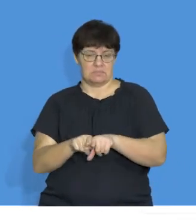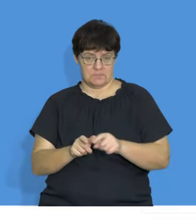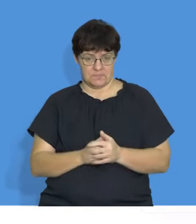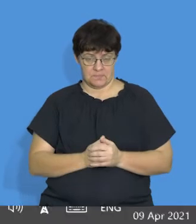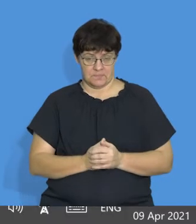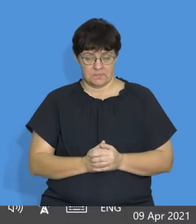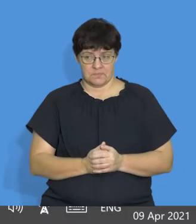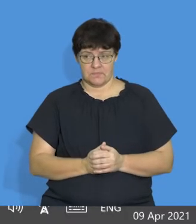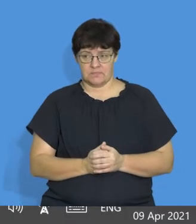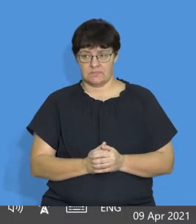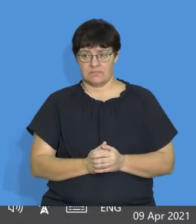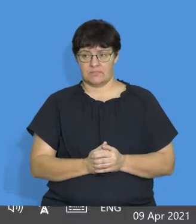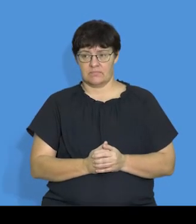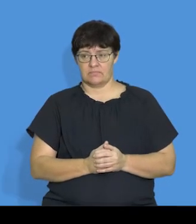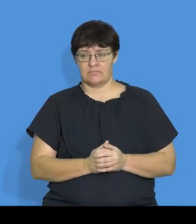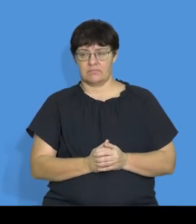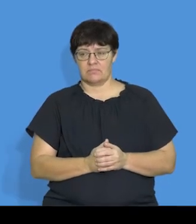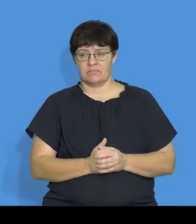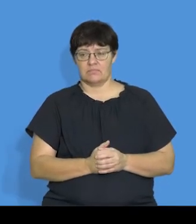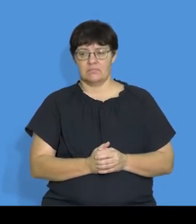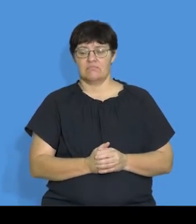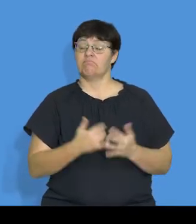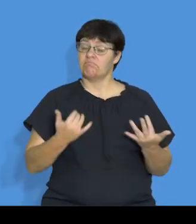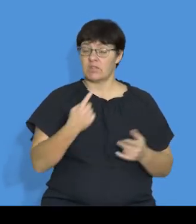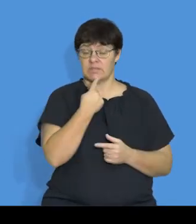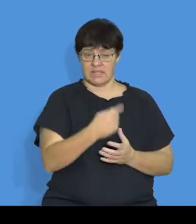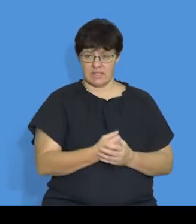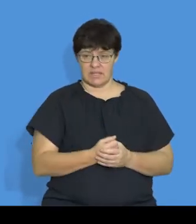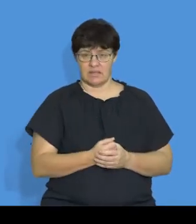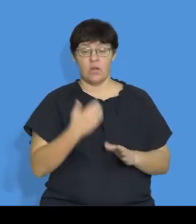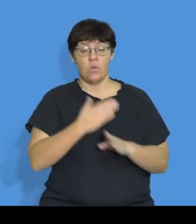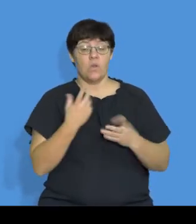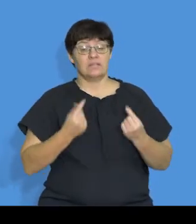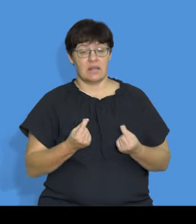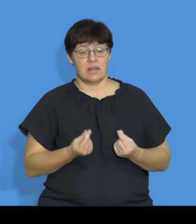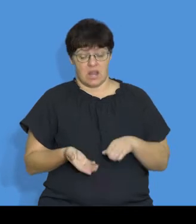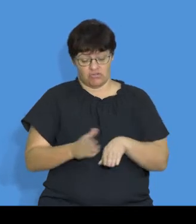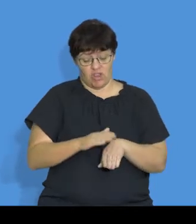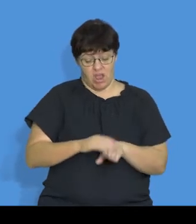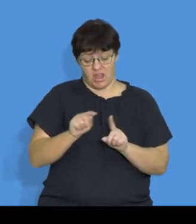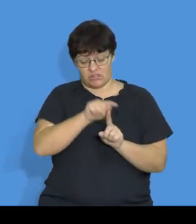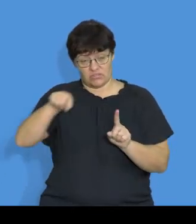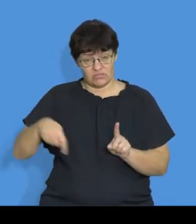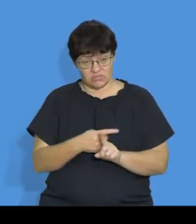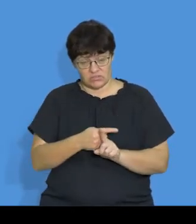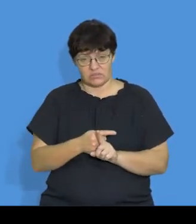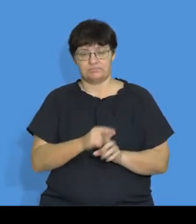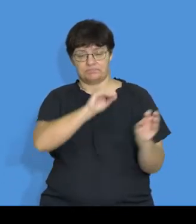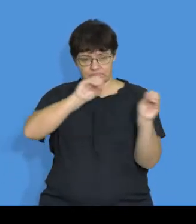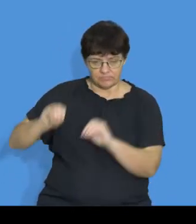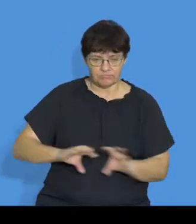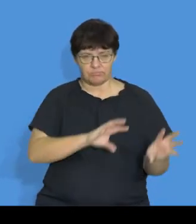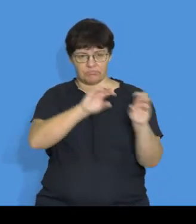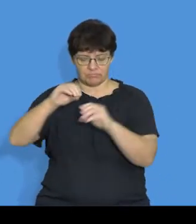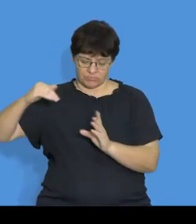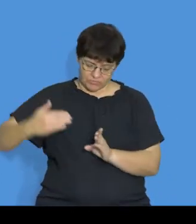So we will go back to that, okay. And then we're saying the work done by the charges in the circuit in moving through the